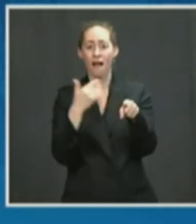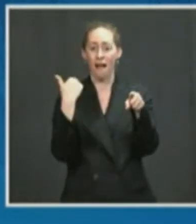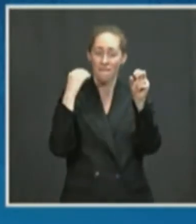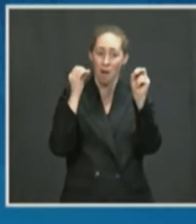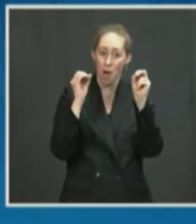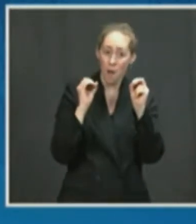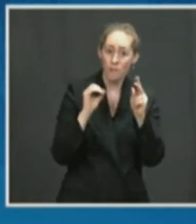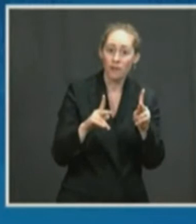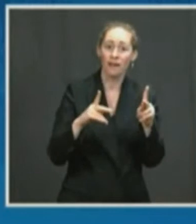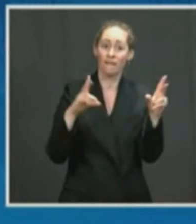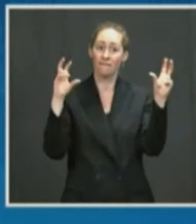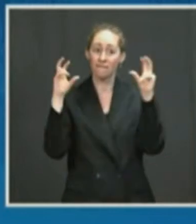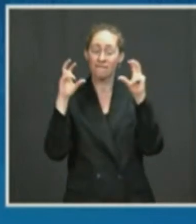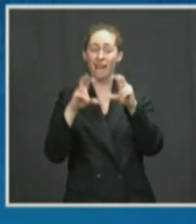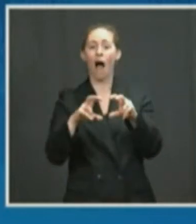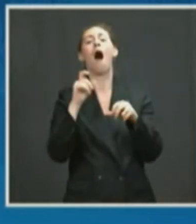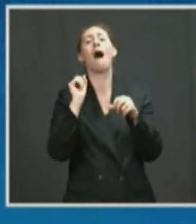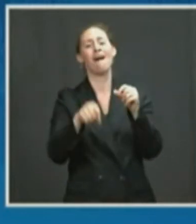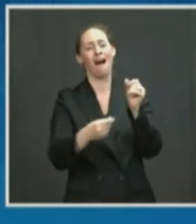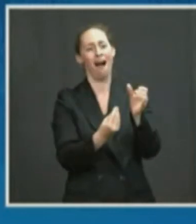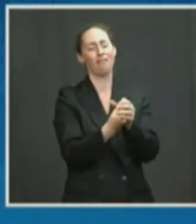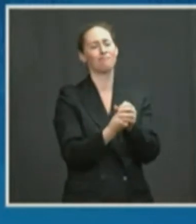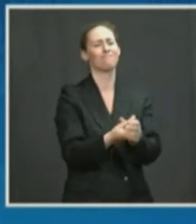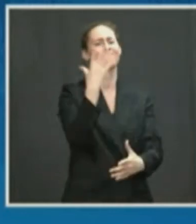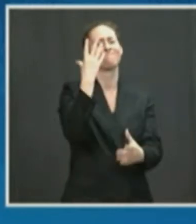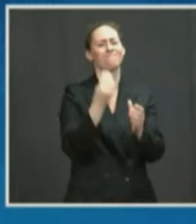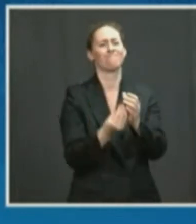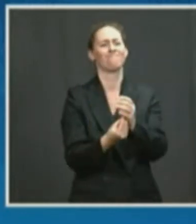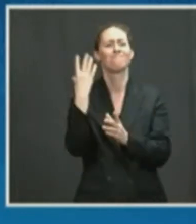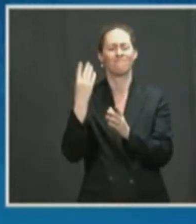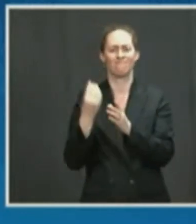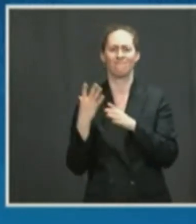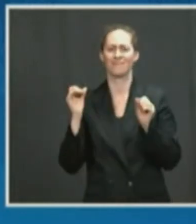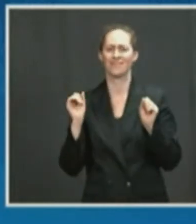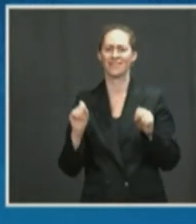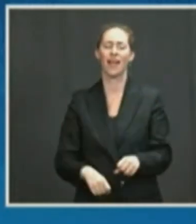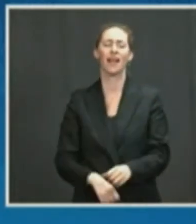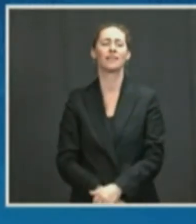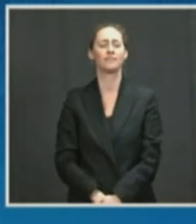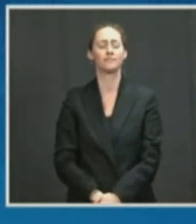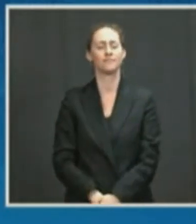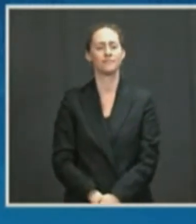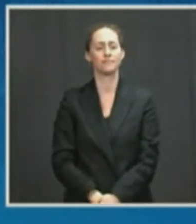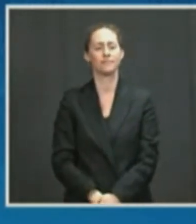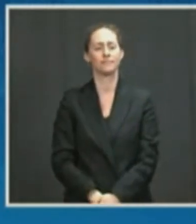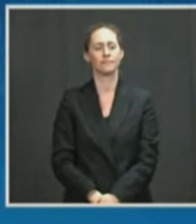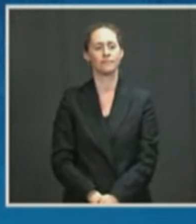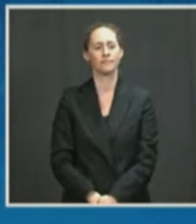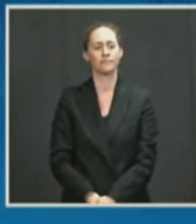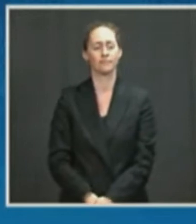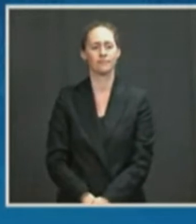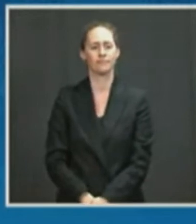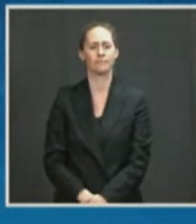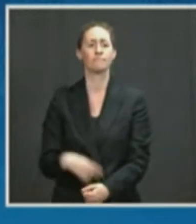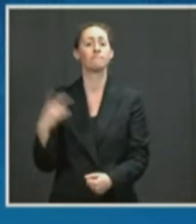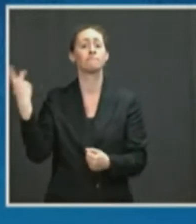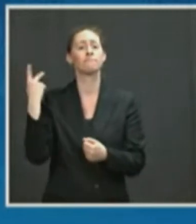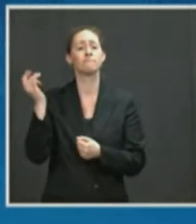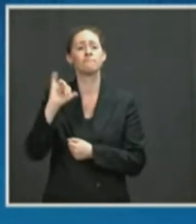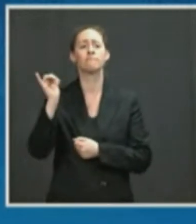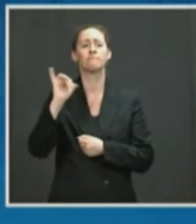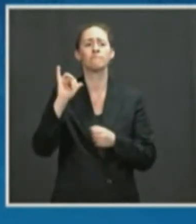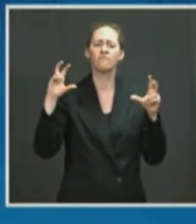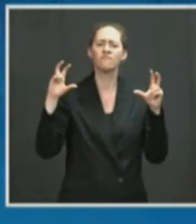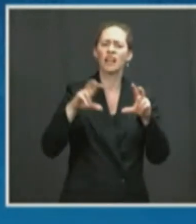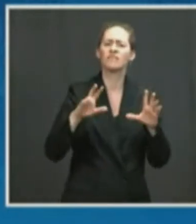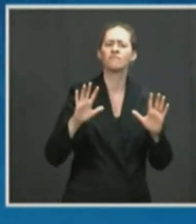economic growth of the entire community. We will also invest in agribusiness and